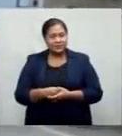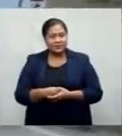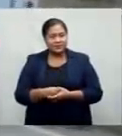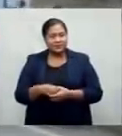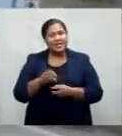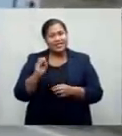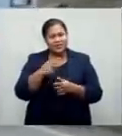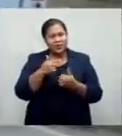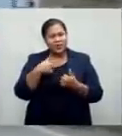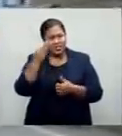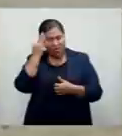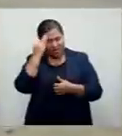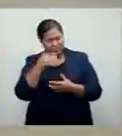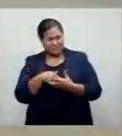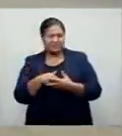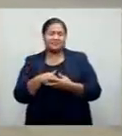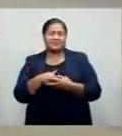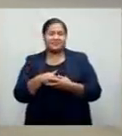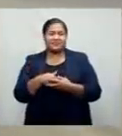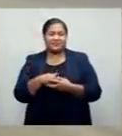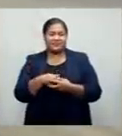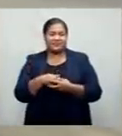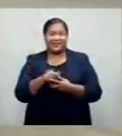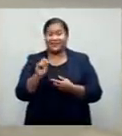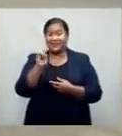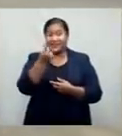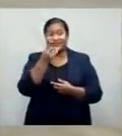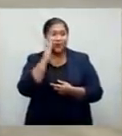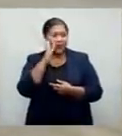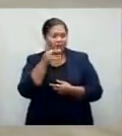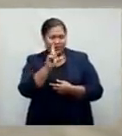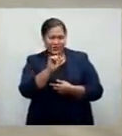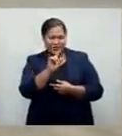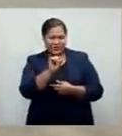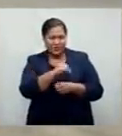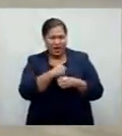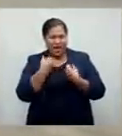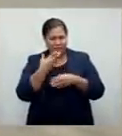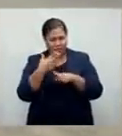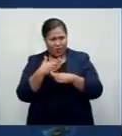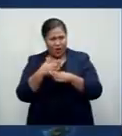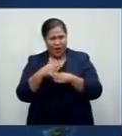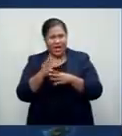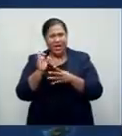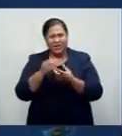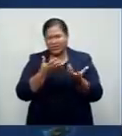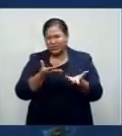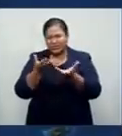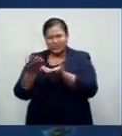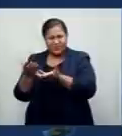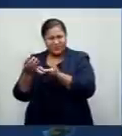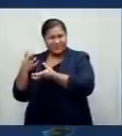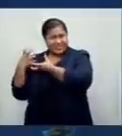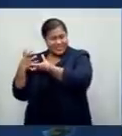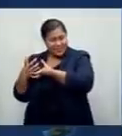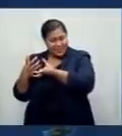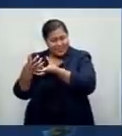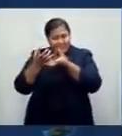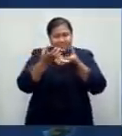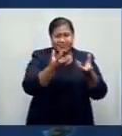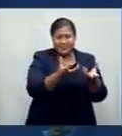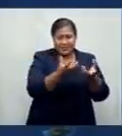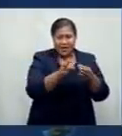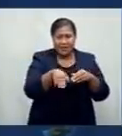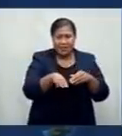thought first when we were conducting our operations is to shift the burden of responsibility to the members